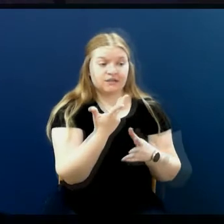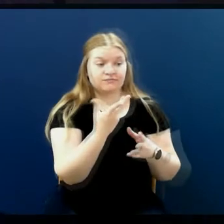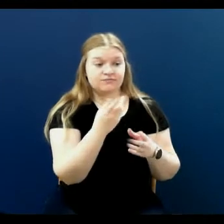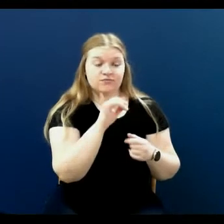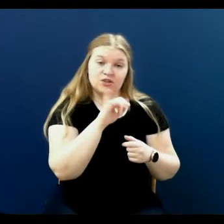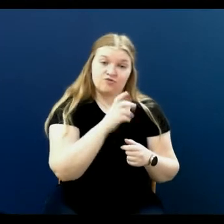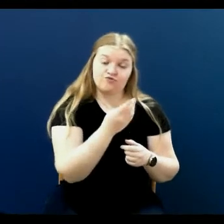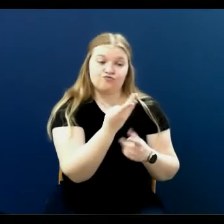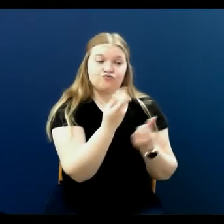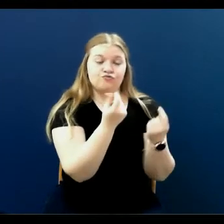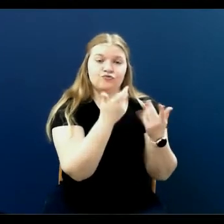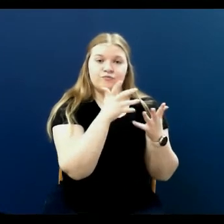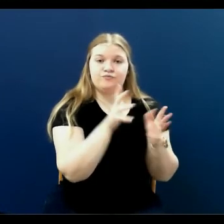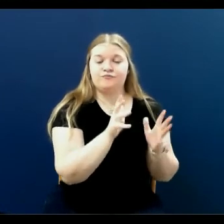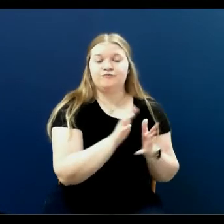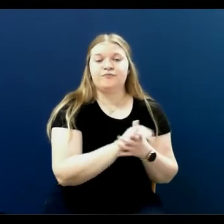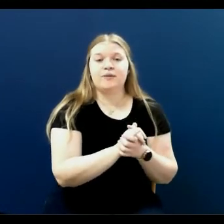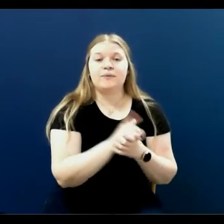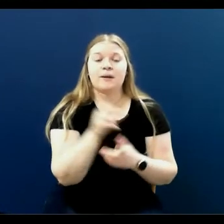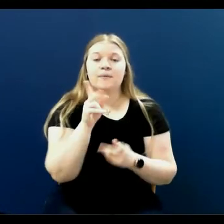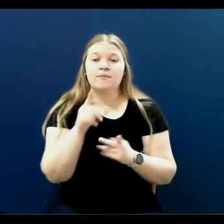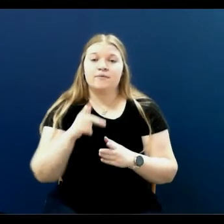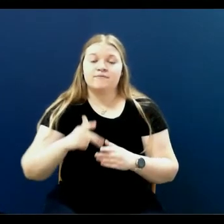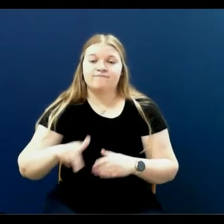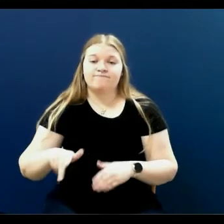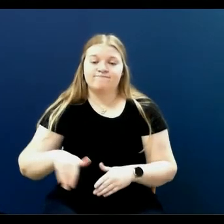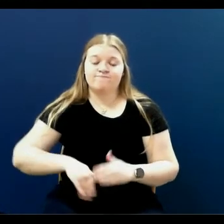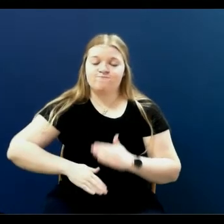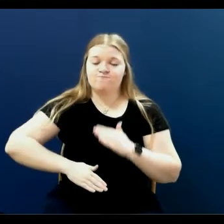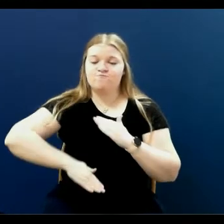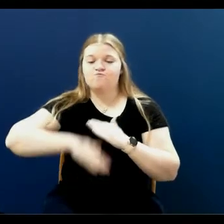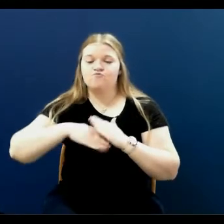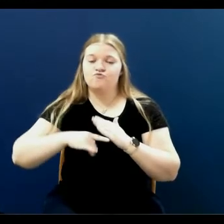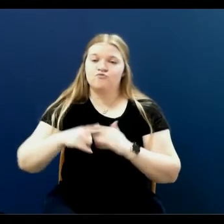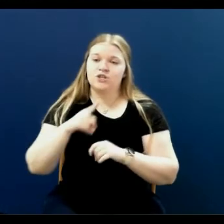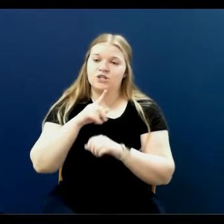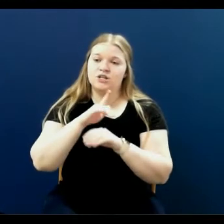done. Instead, may we be people filled with the compassion of Christ.